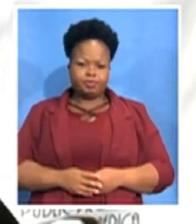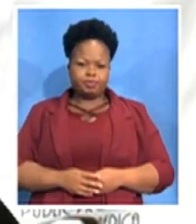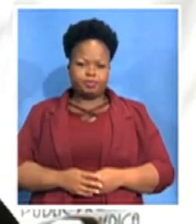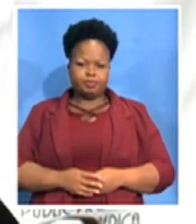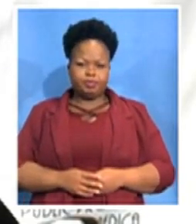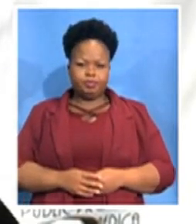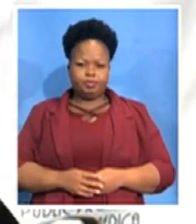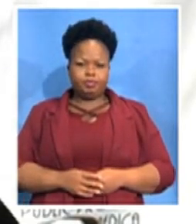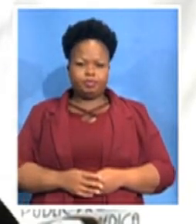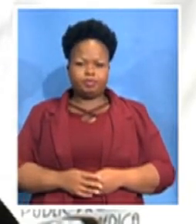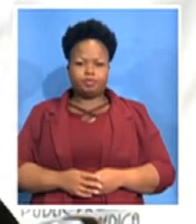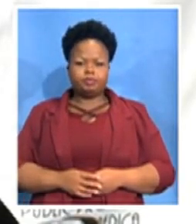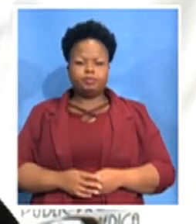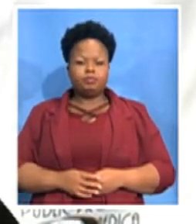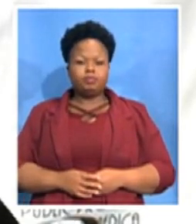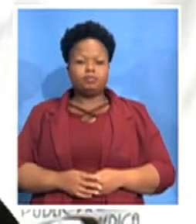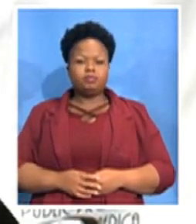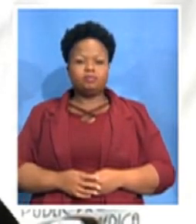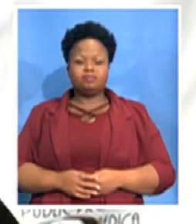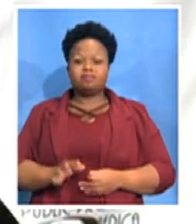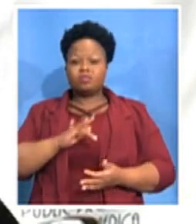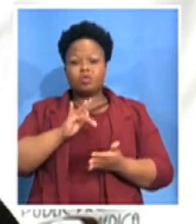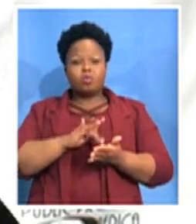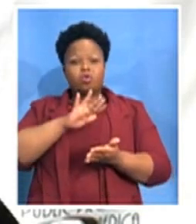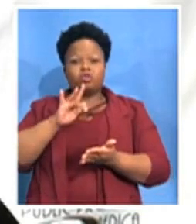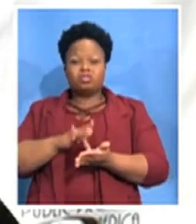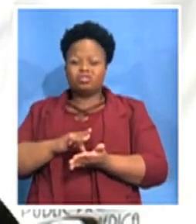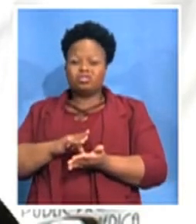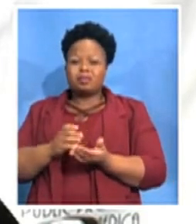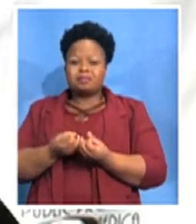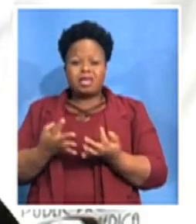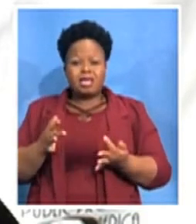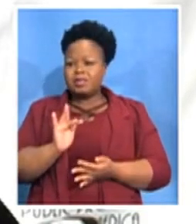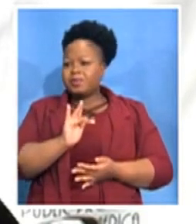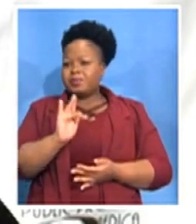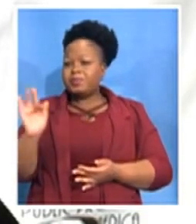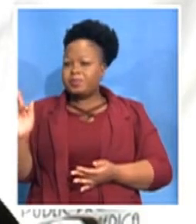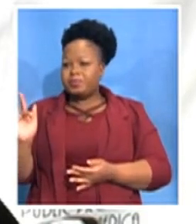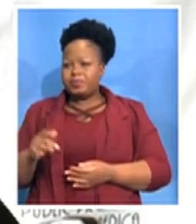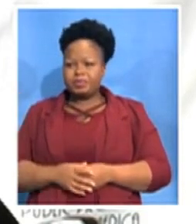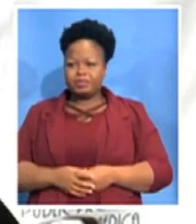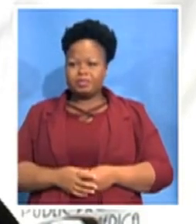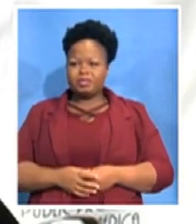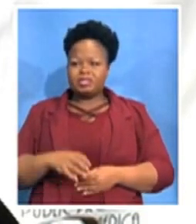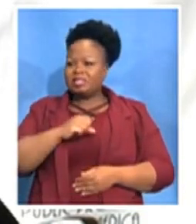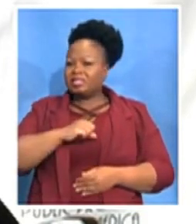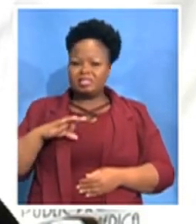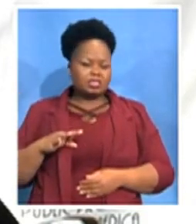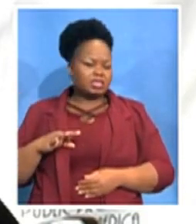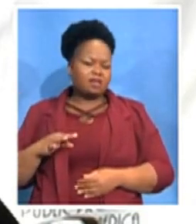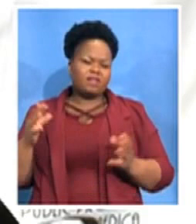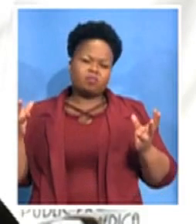Capacity of vacancy rate. The lack of staff capacity affected the smooth running of hospitals.